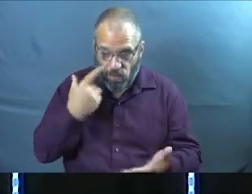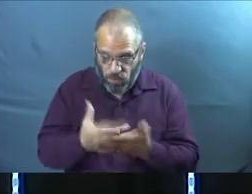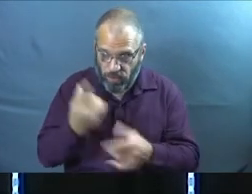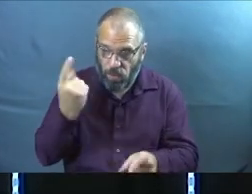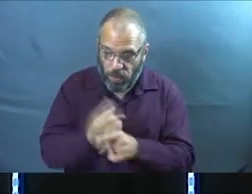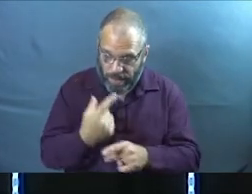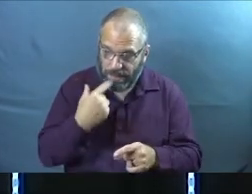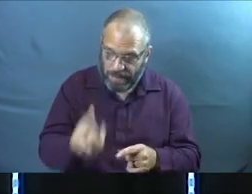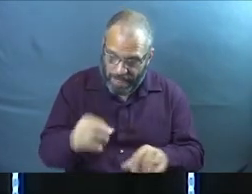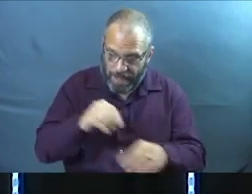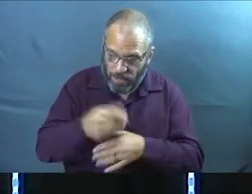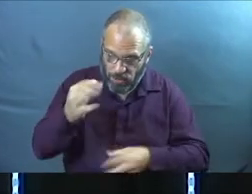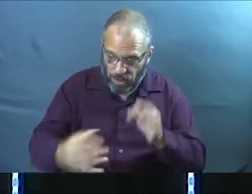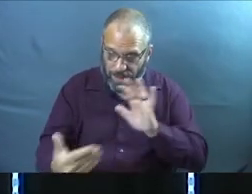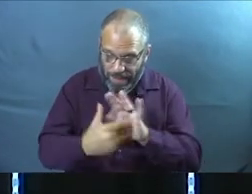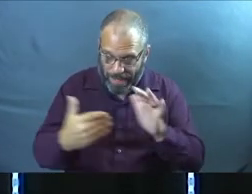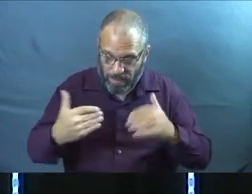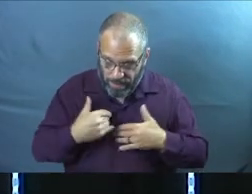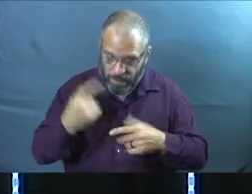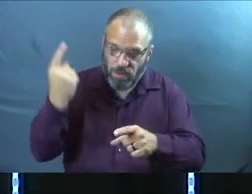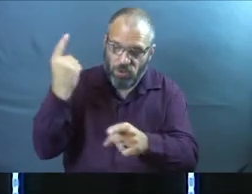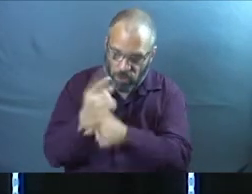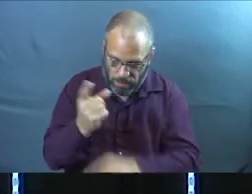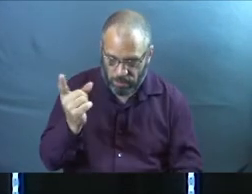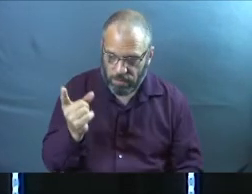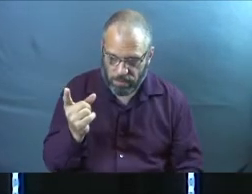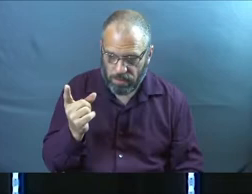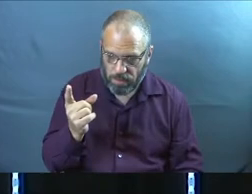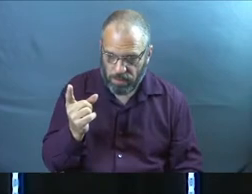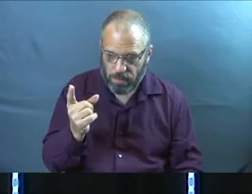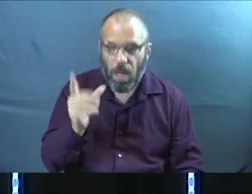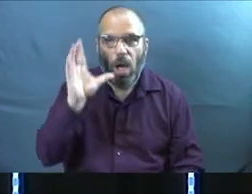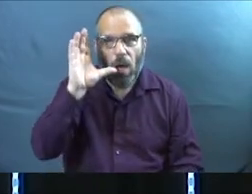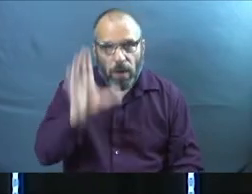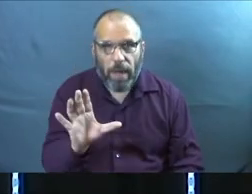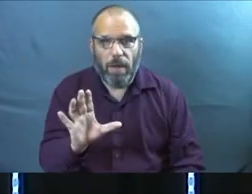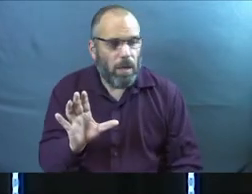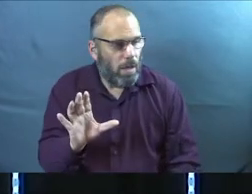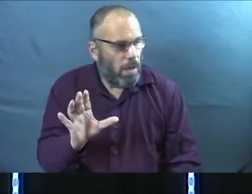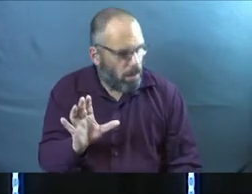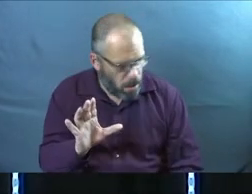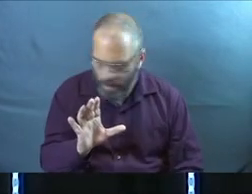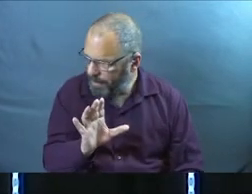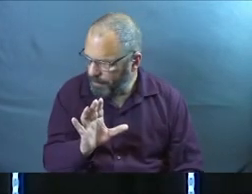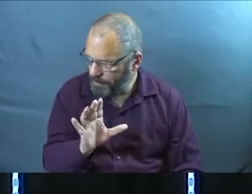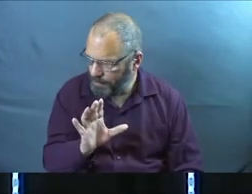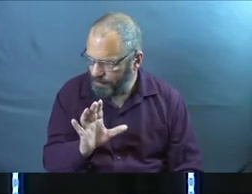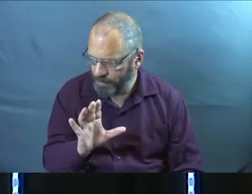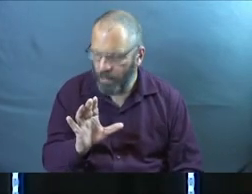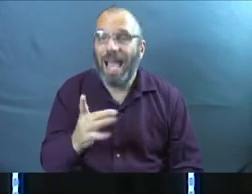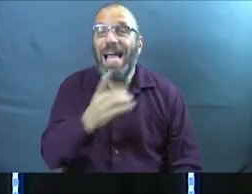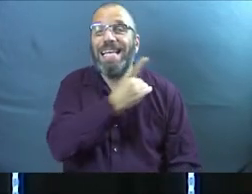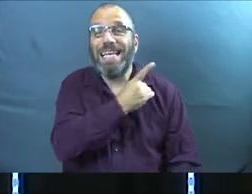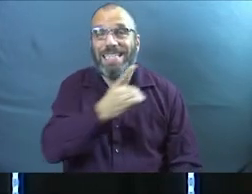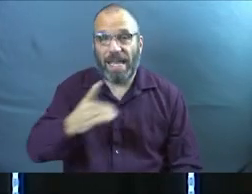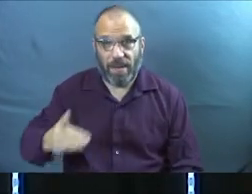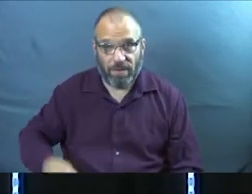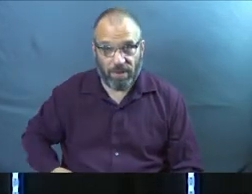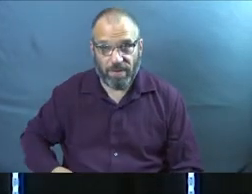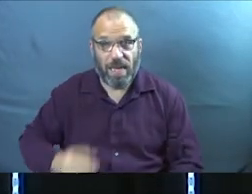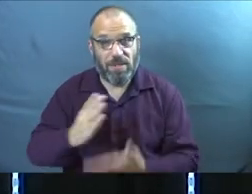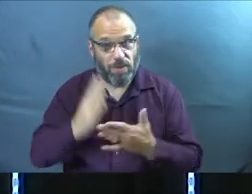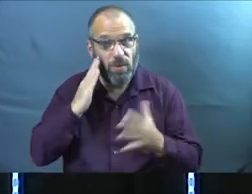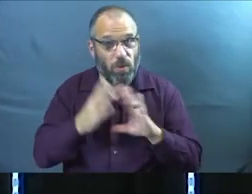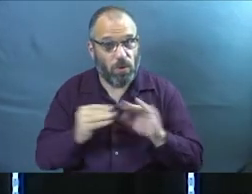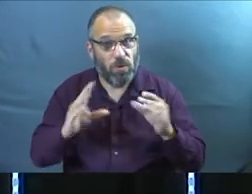you say, and your judgment against me is just. Okay. King David, some of you